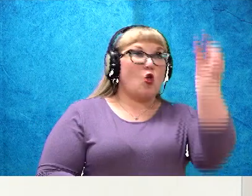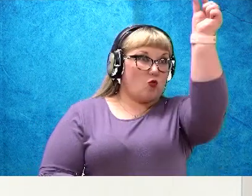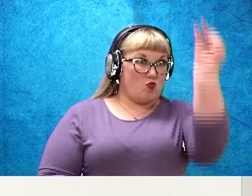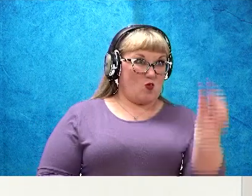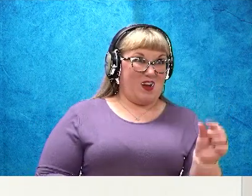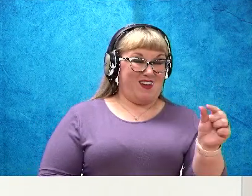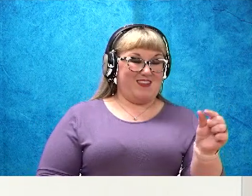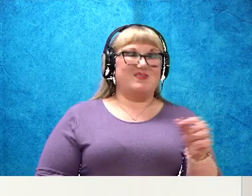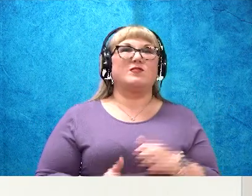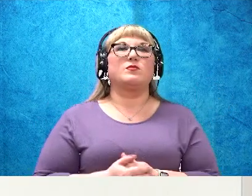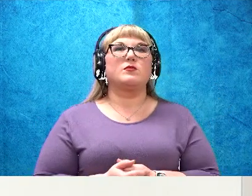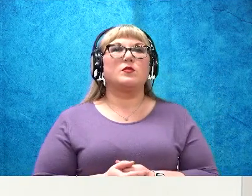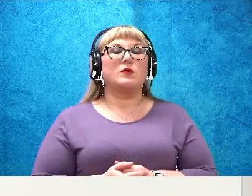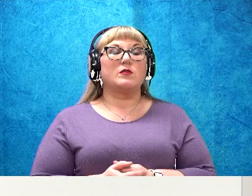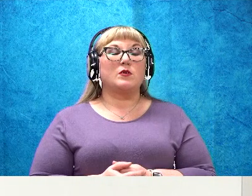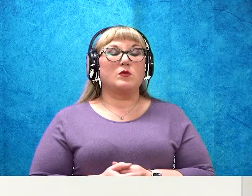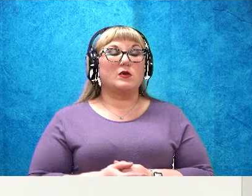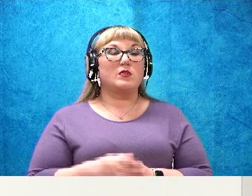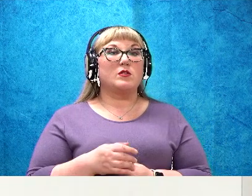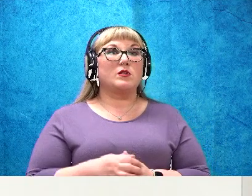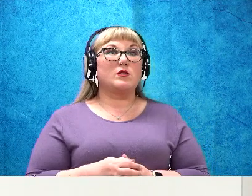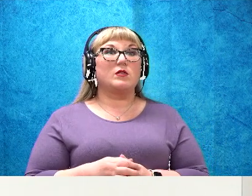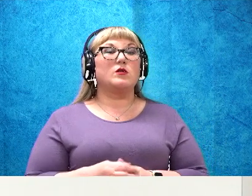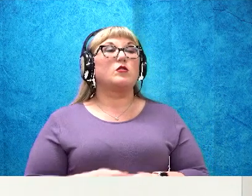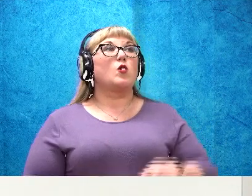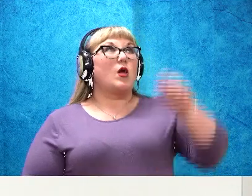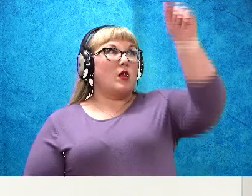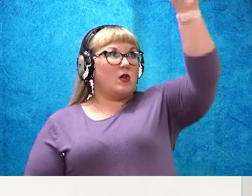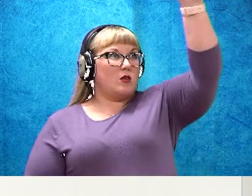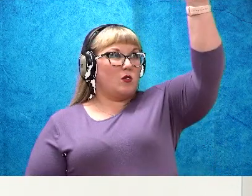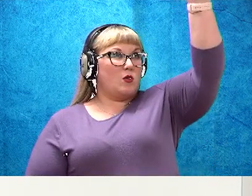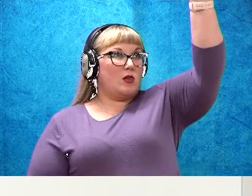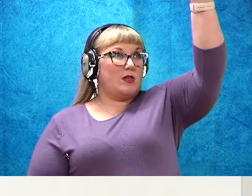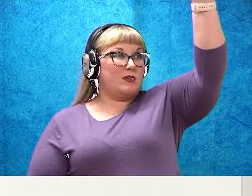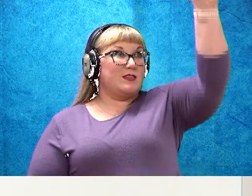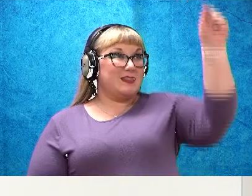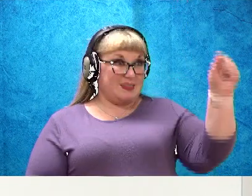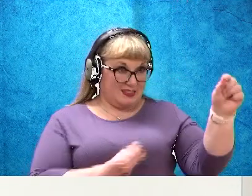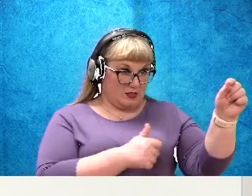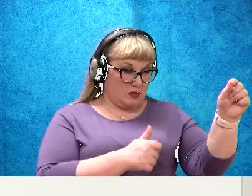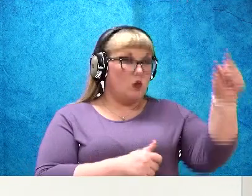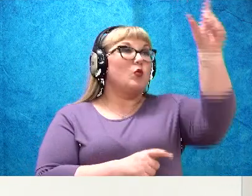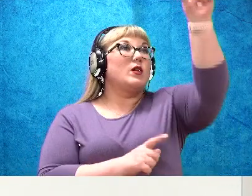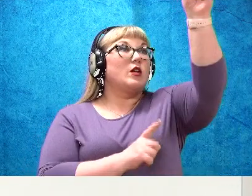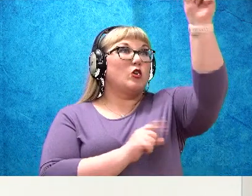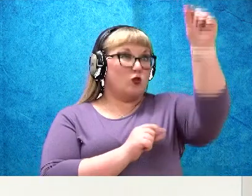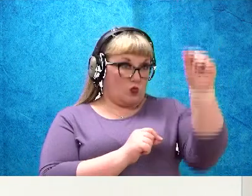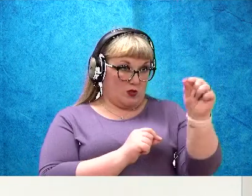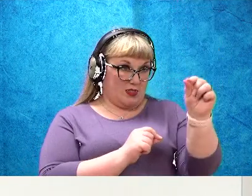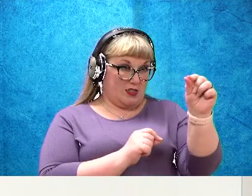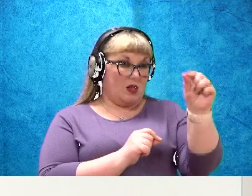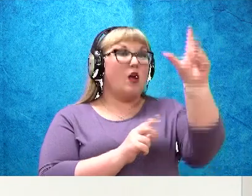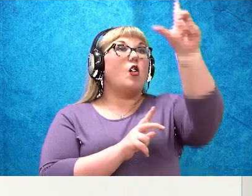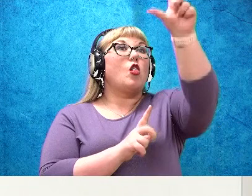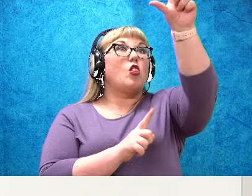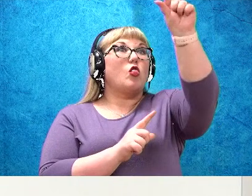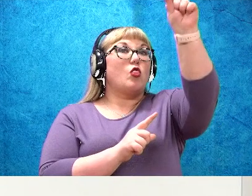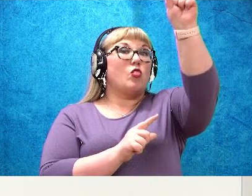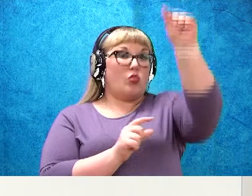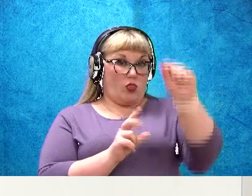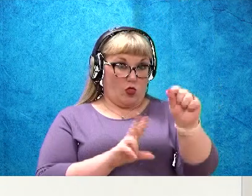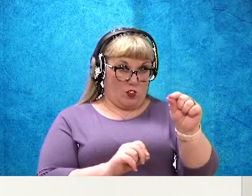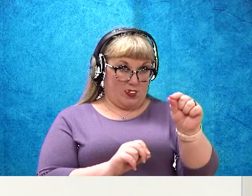63. So we're going to redraw 10, 20,